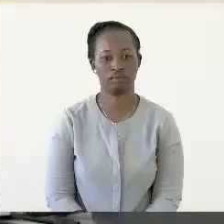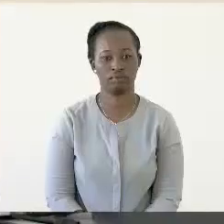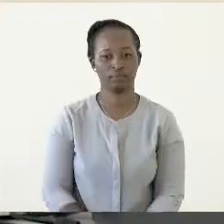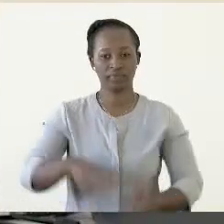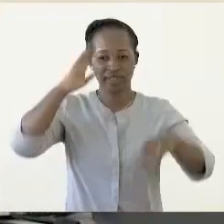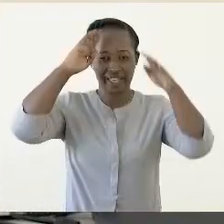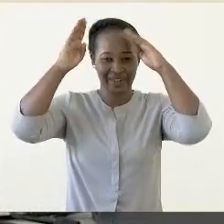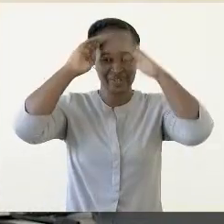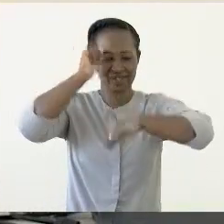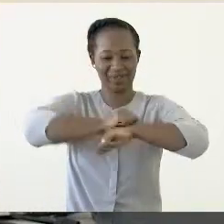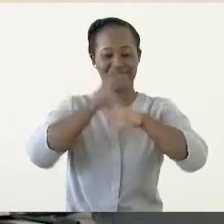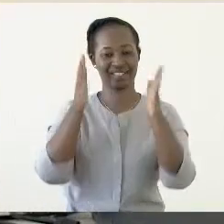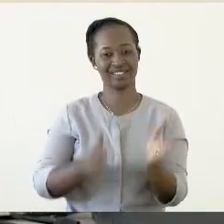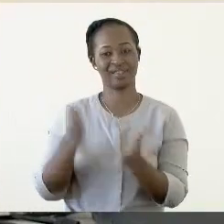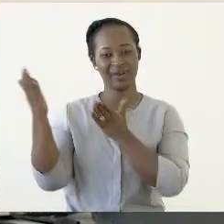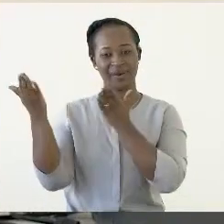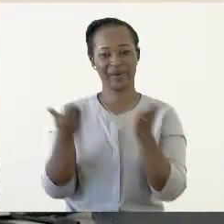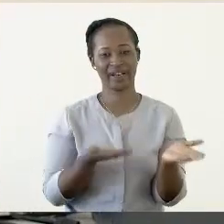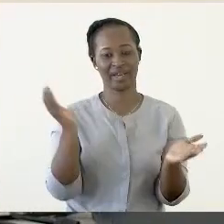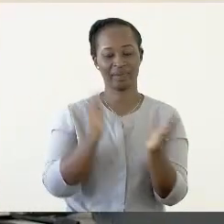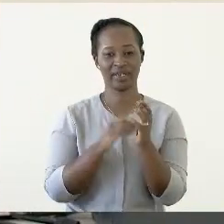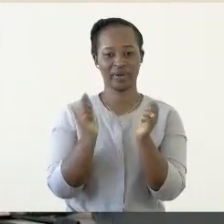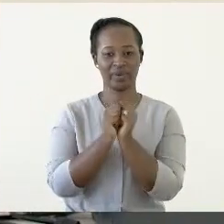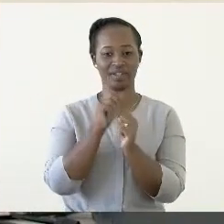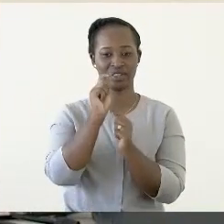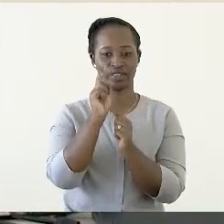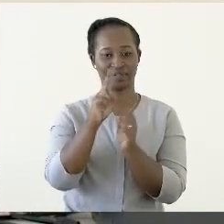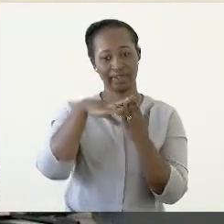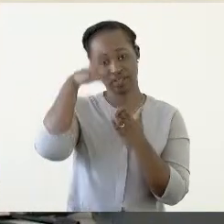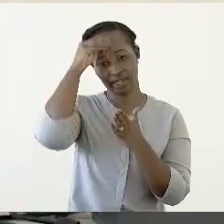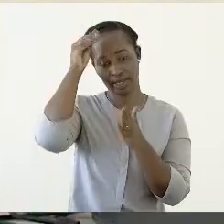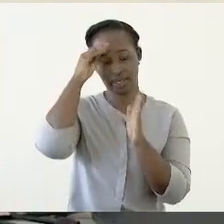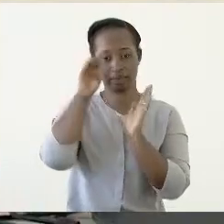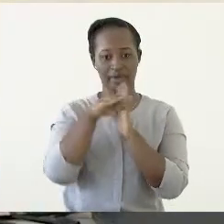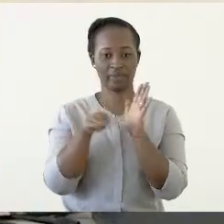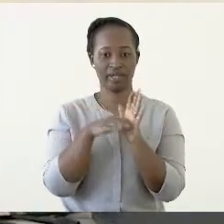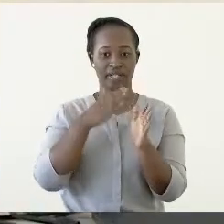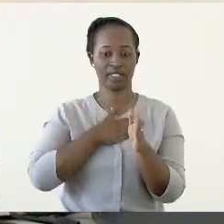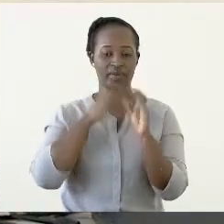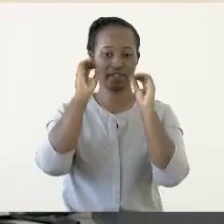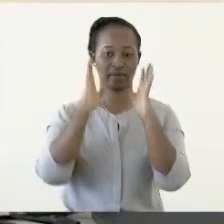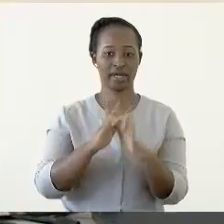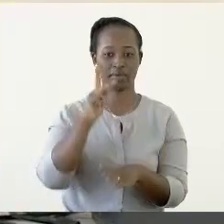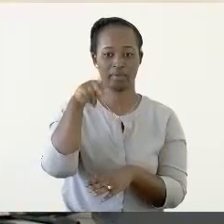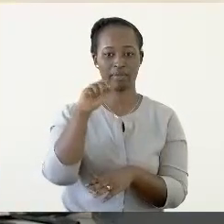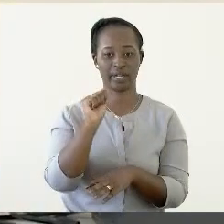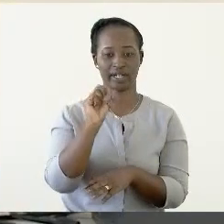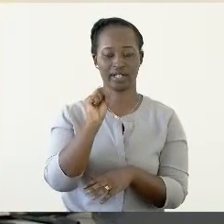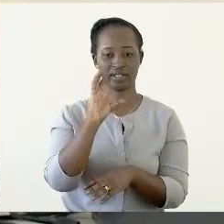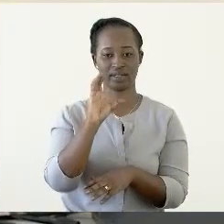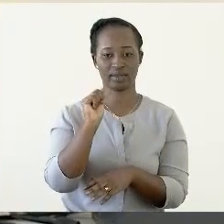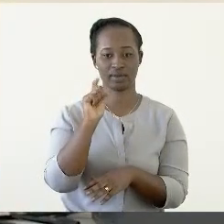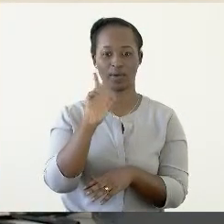Hello students, welcome again to the TV learning programs. I'm Teacher Pasco, your teacher of